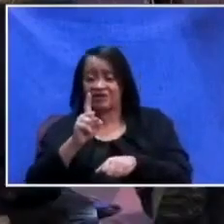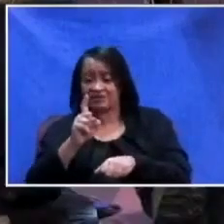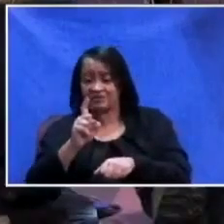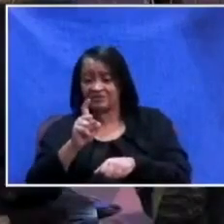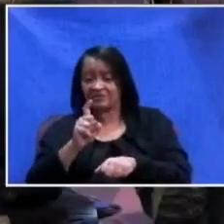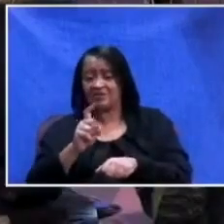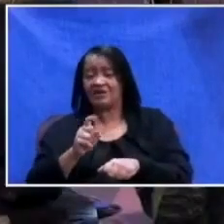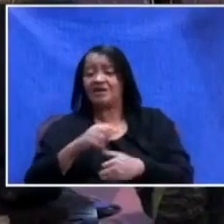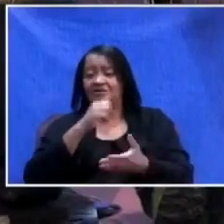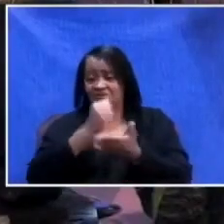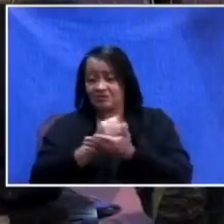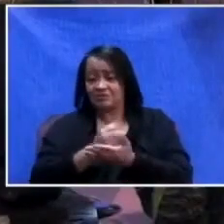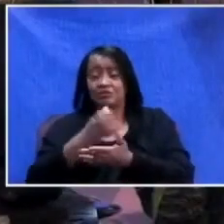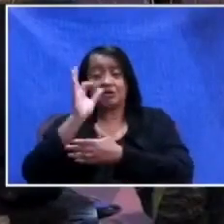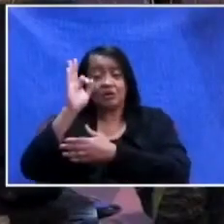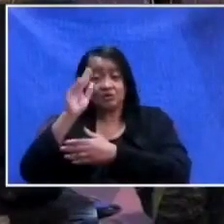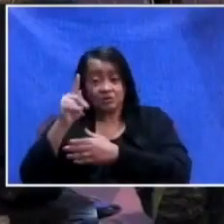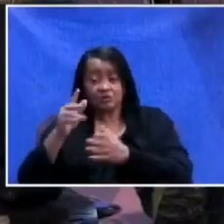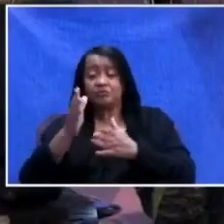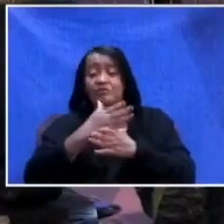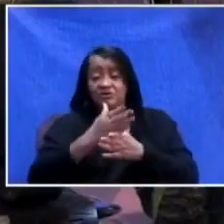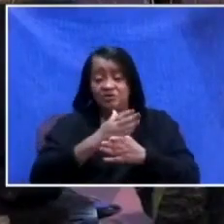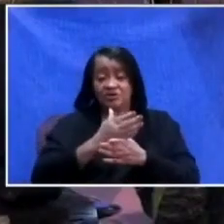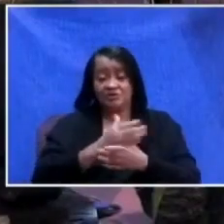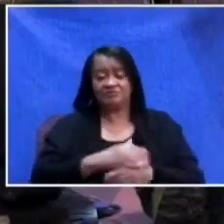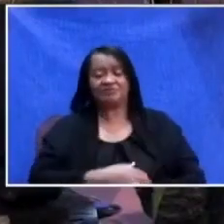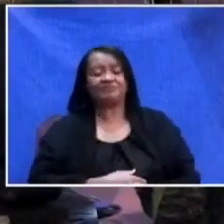That's beautiful. Pastor, would you like to share?